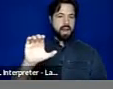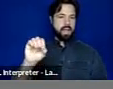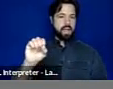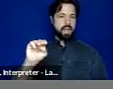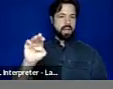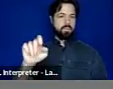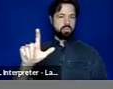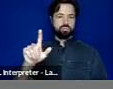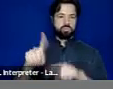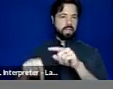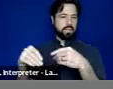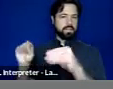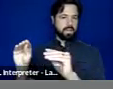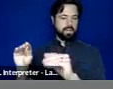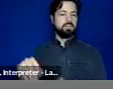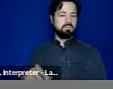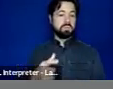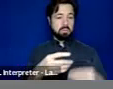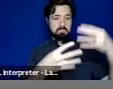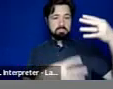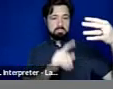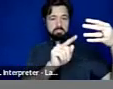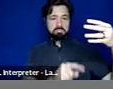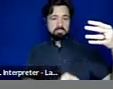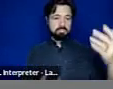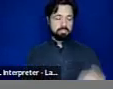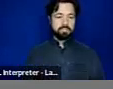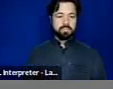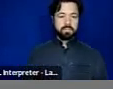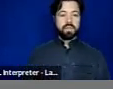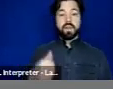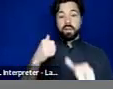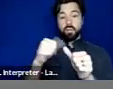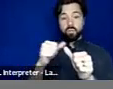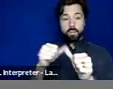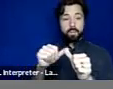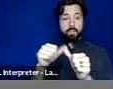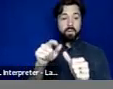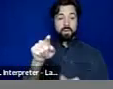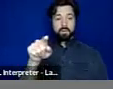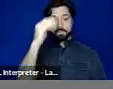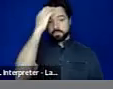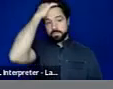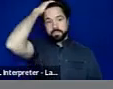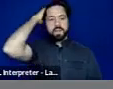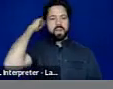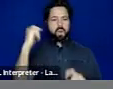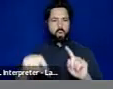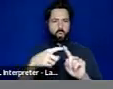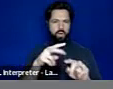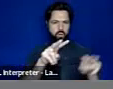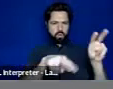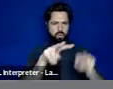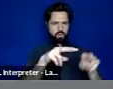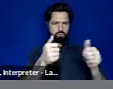you have all of that information. Remember, when you're looking at something and when you're trying to determine whether it's OER